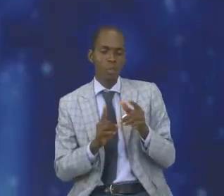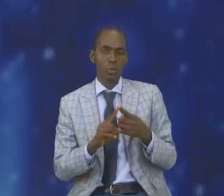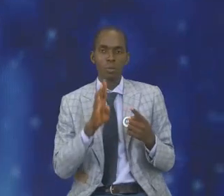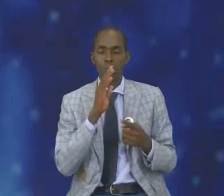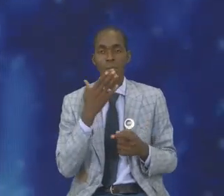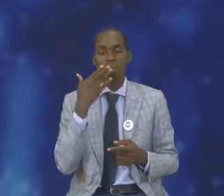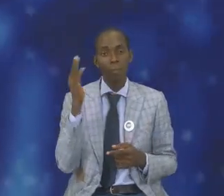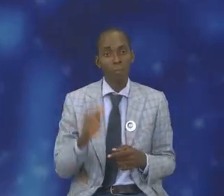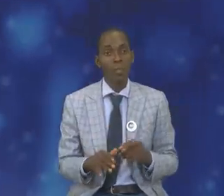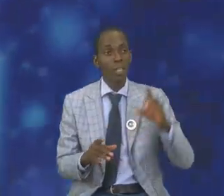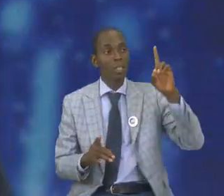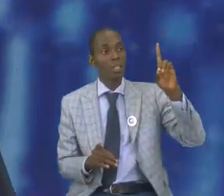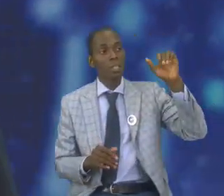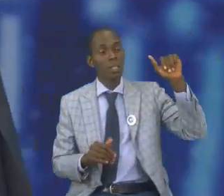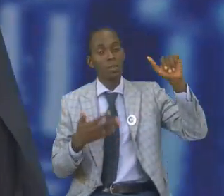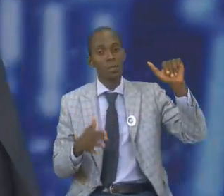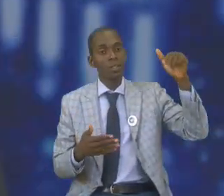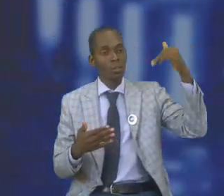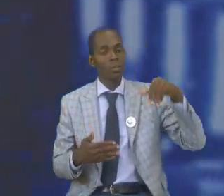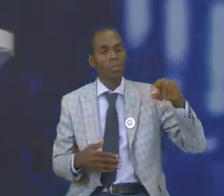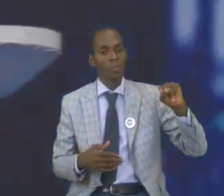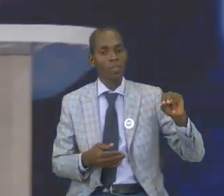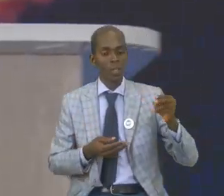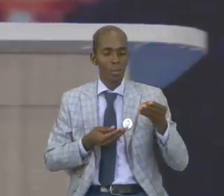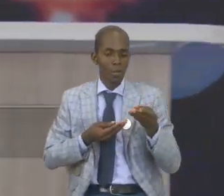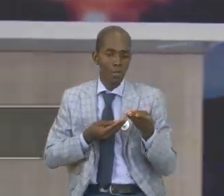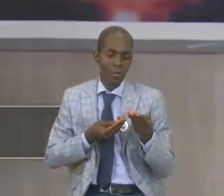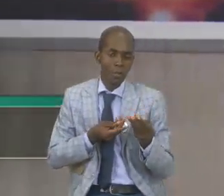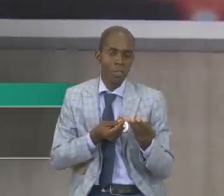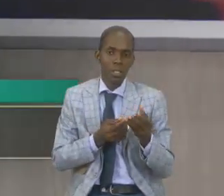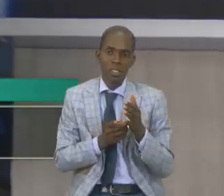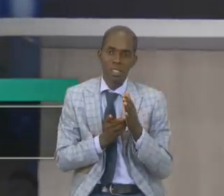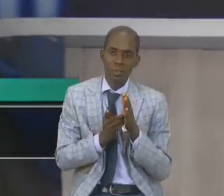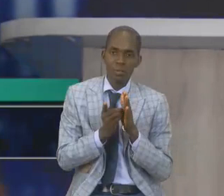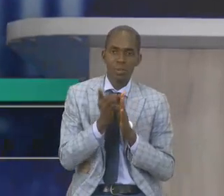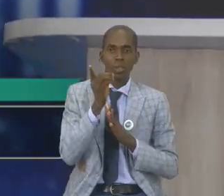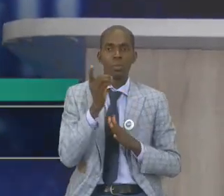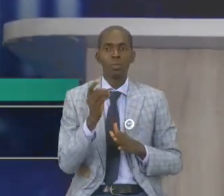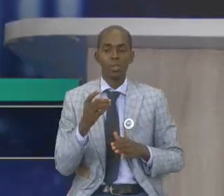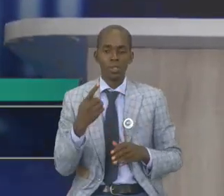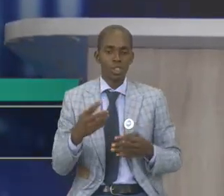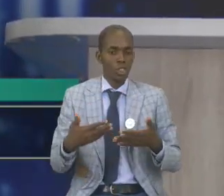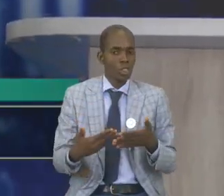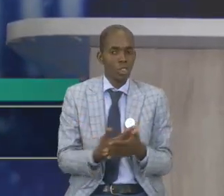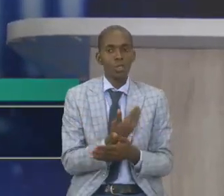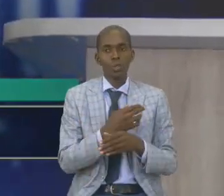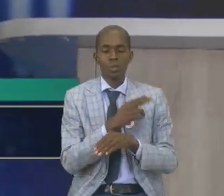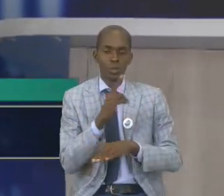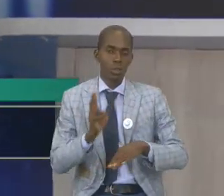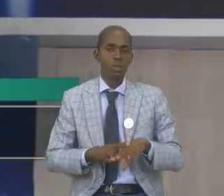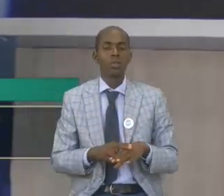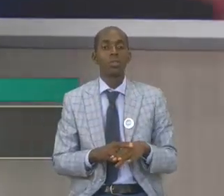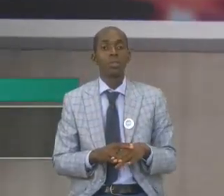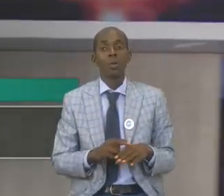and he nurtured the new nature. He nurtured the new nature. When you come to the